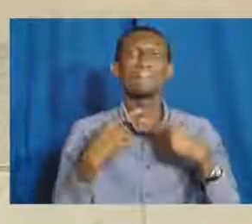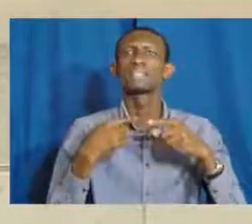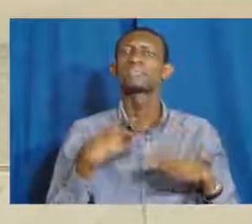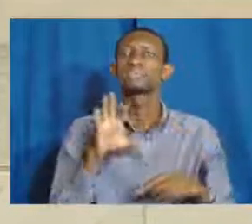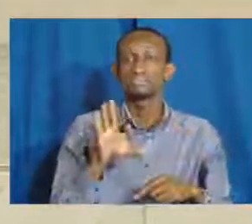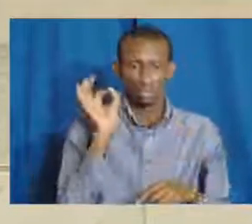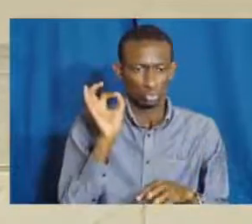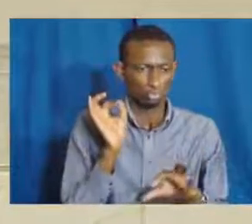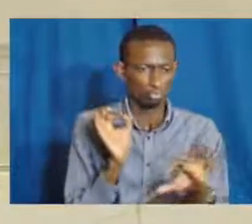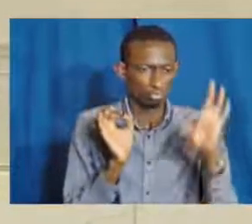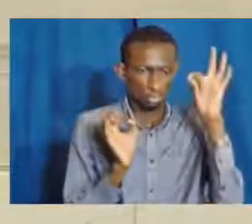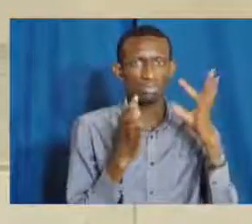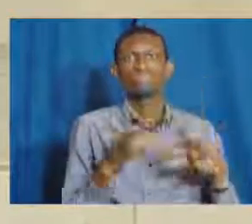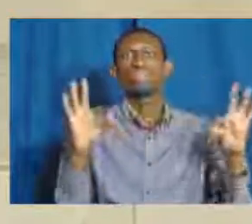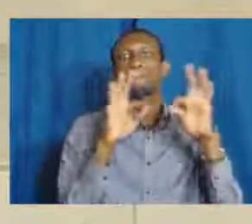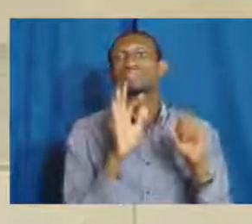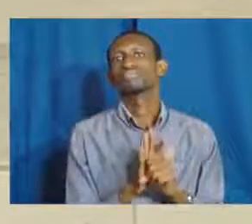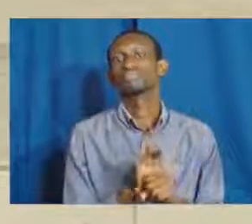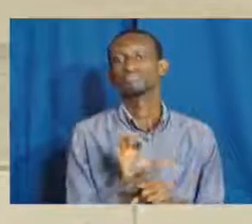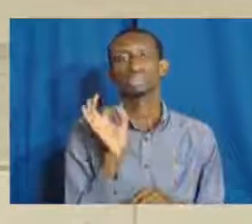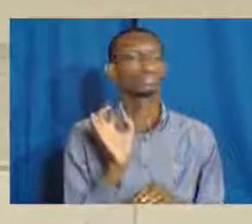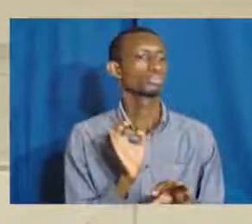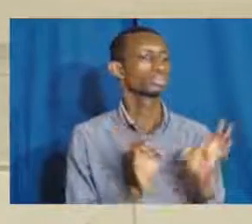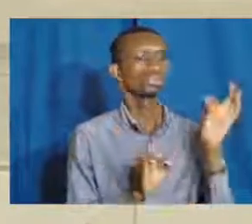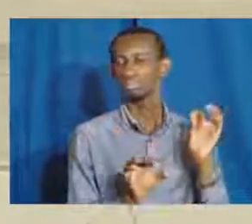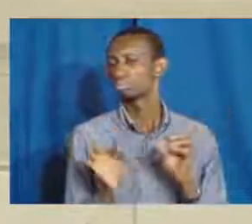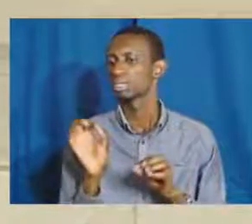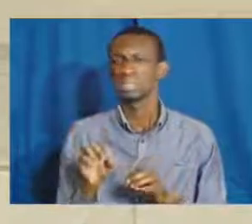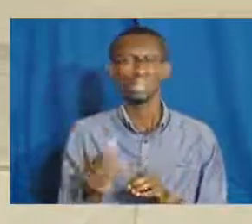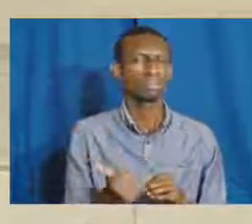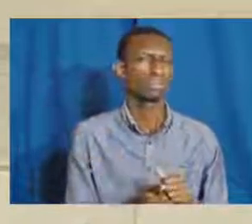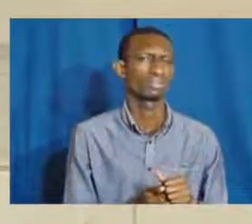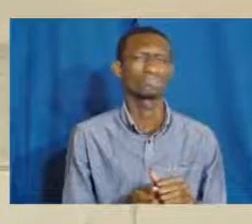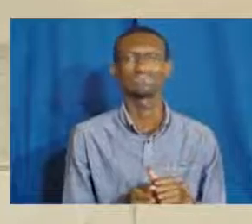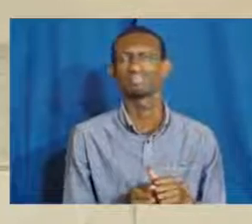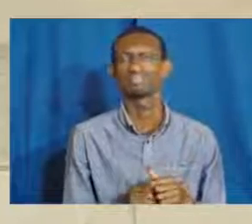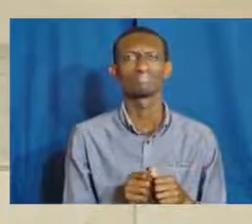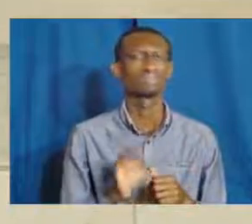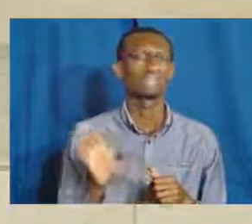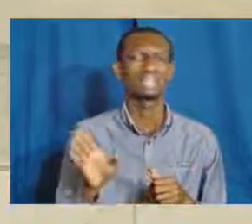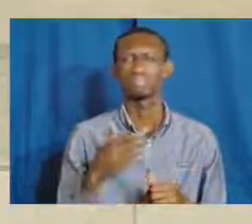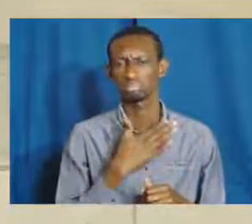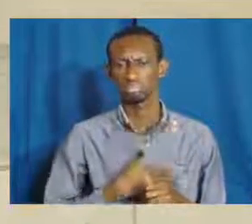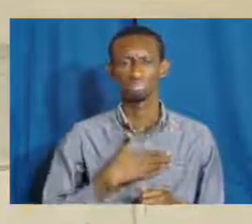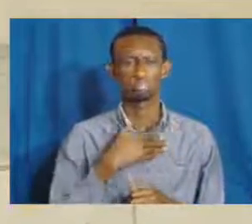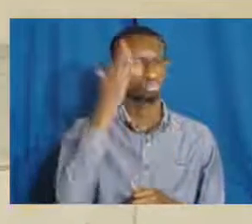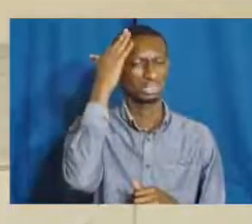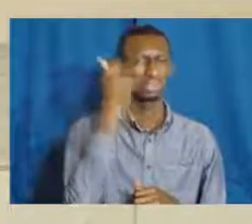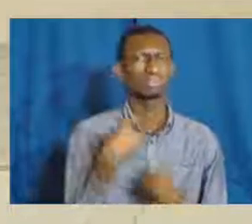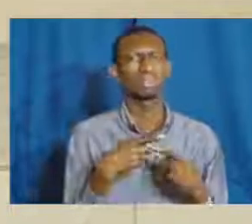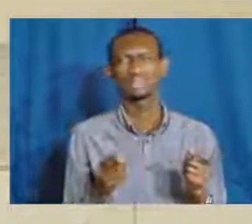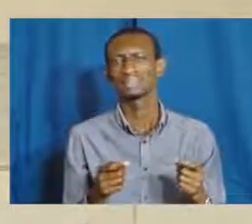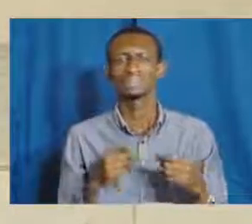picked the most important ones. But if there are some other scientists that also tried to arrange